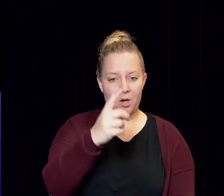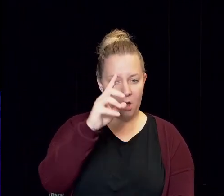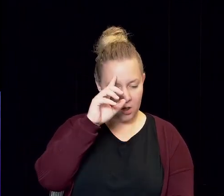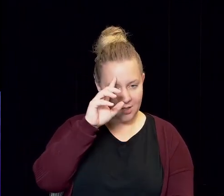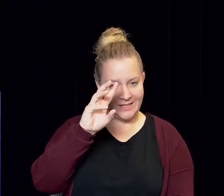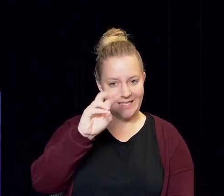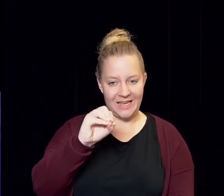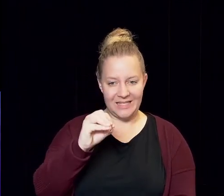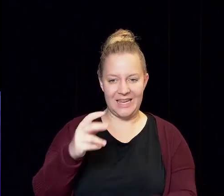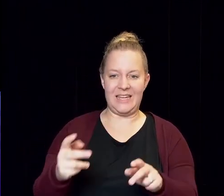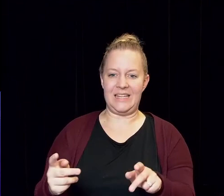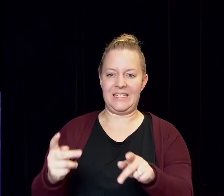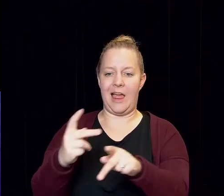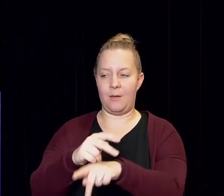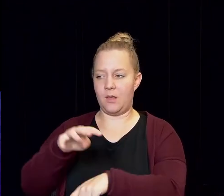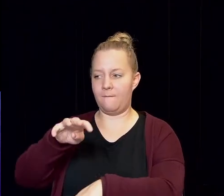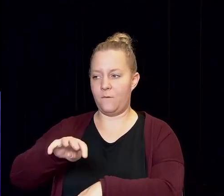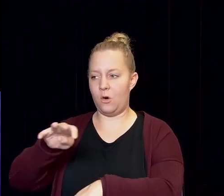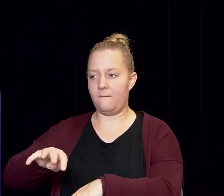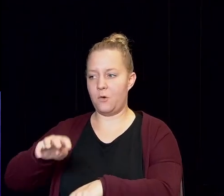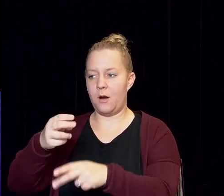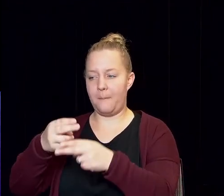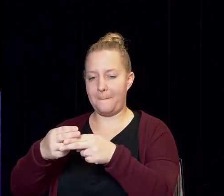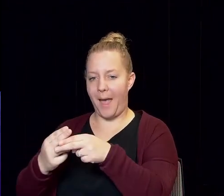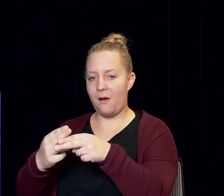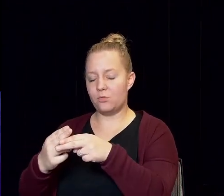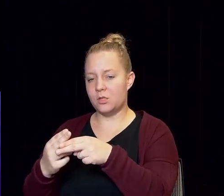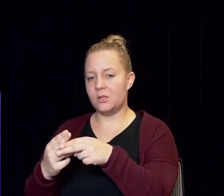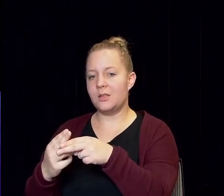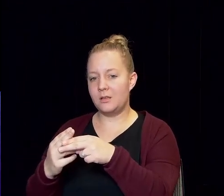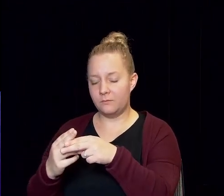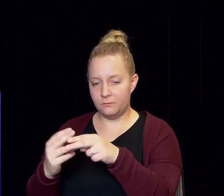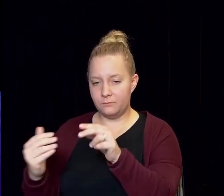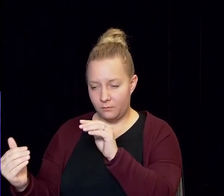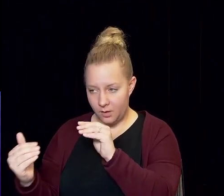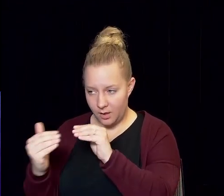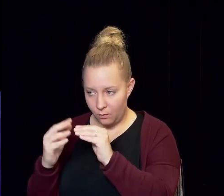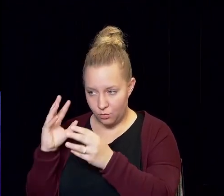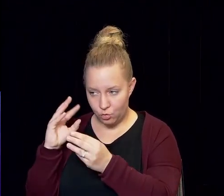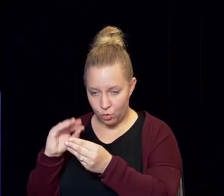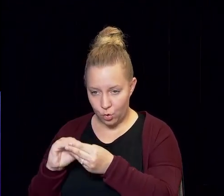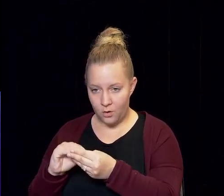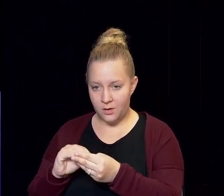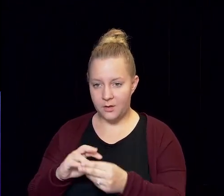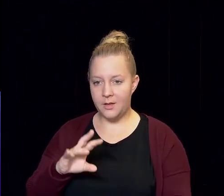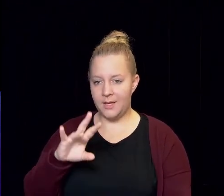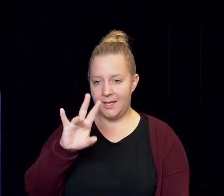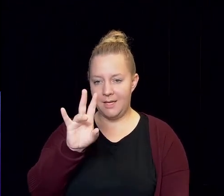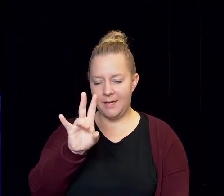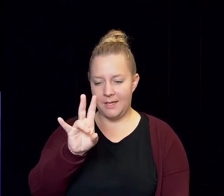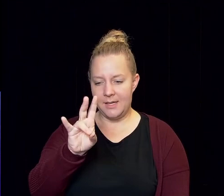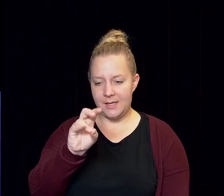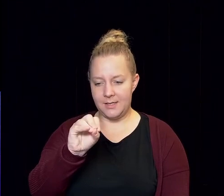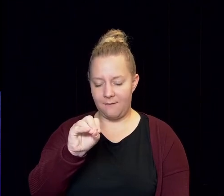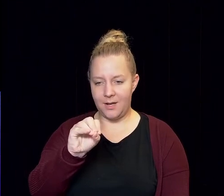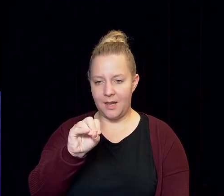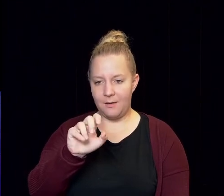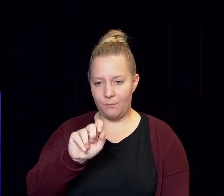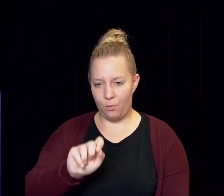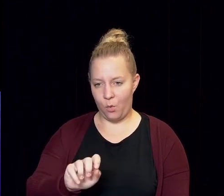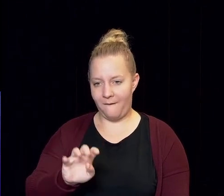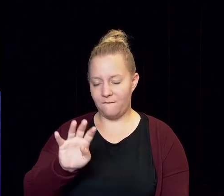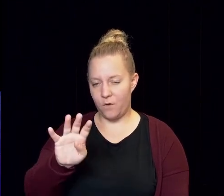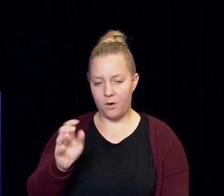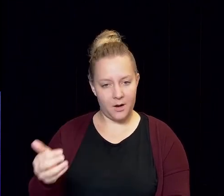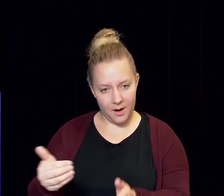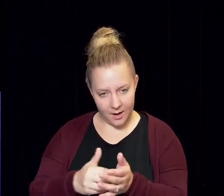times 44 pounds for my dog food. And I end up with a total of 70.5 0.4,